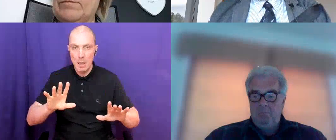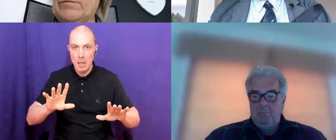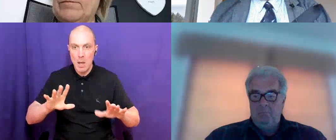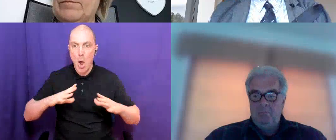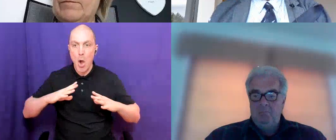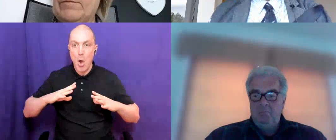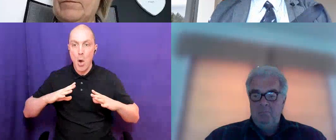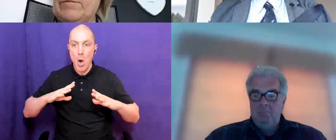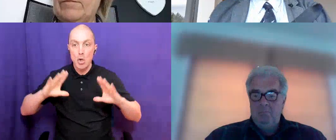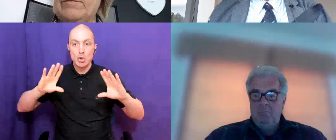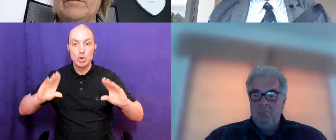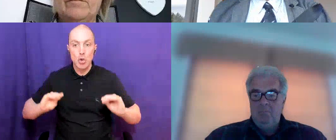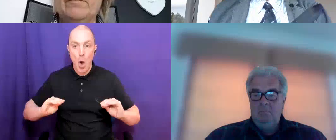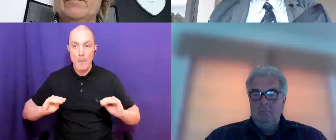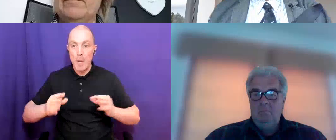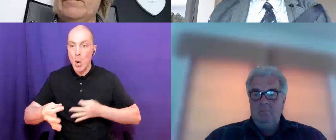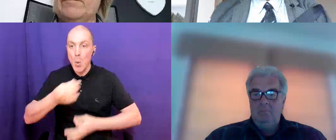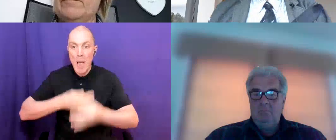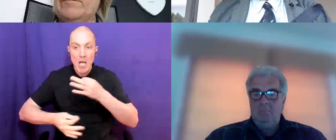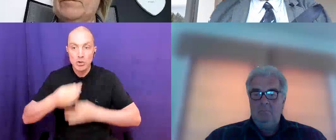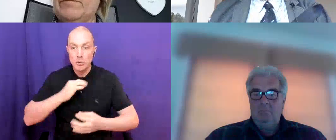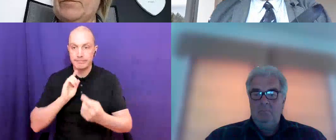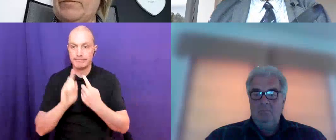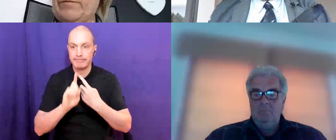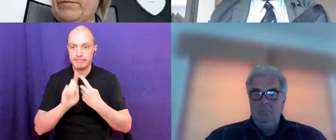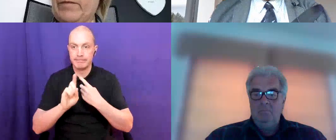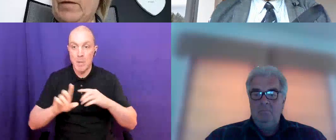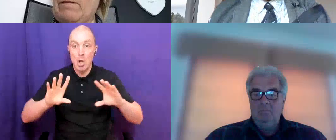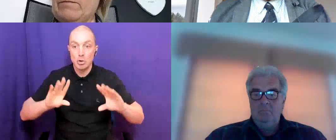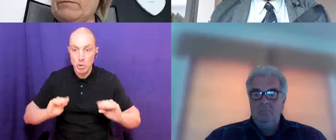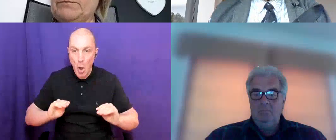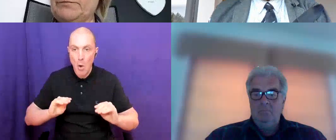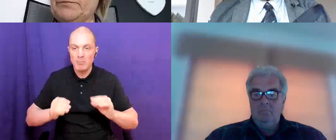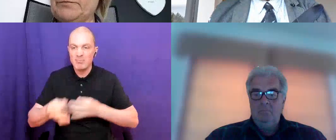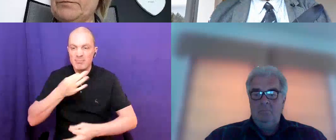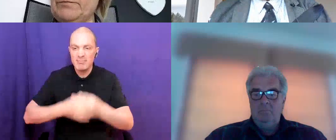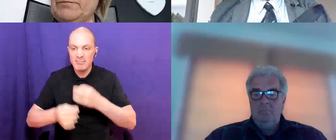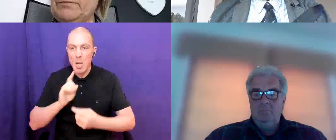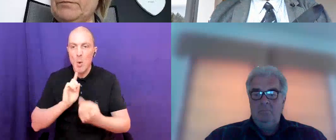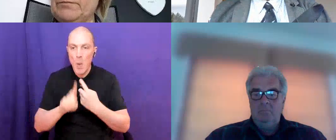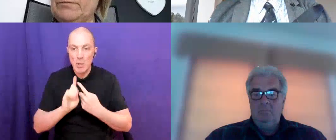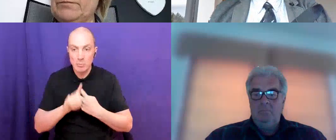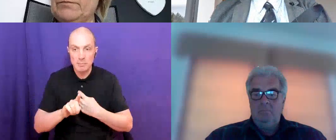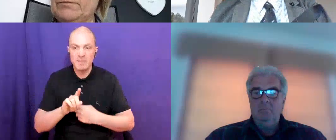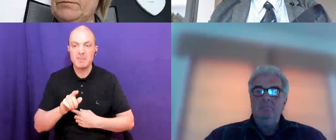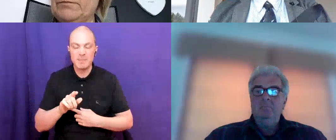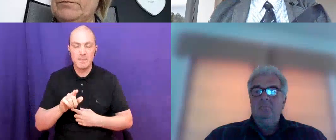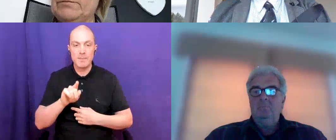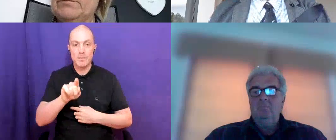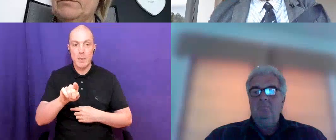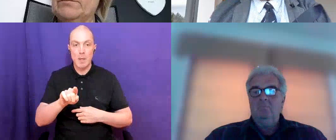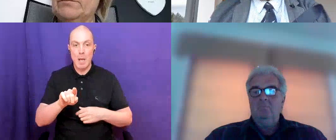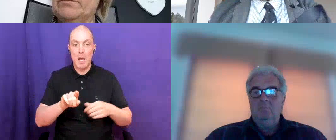arise. And finally, I'll provide some information in relation to post-election